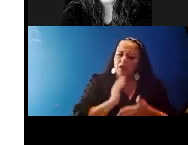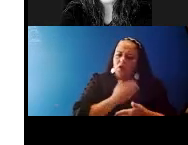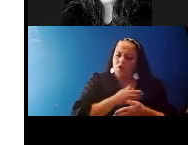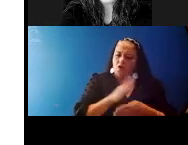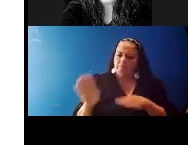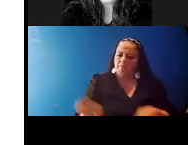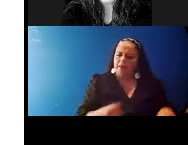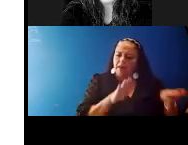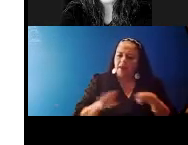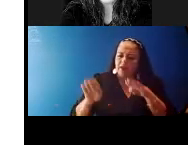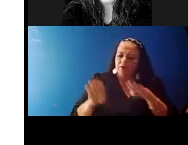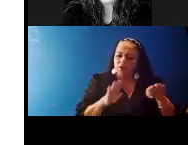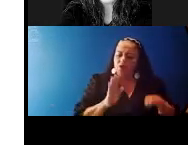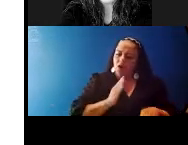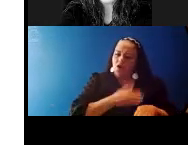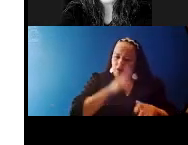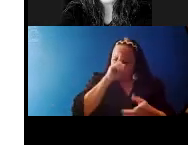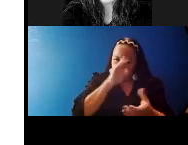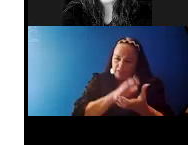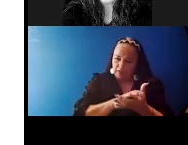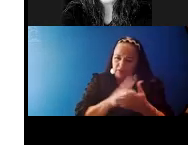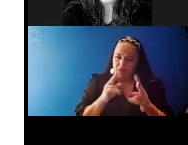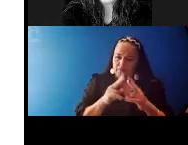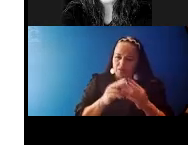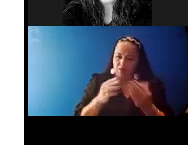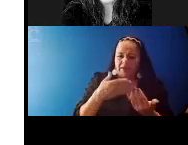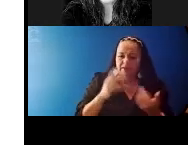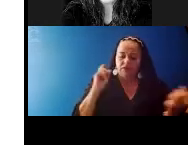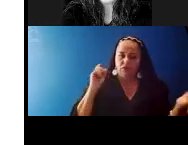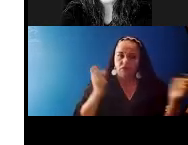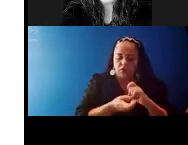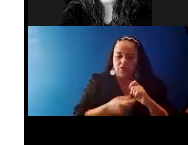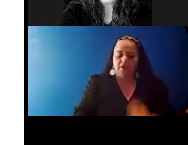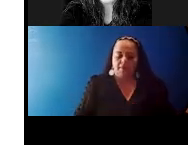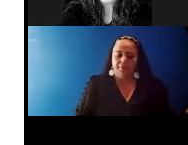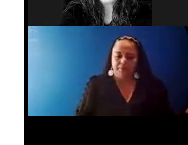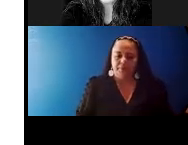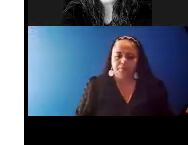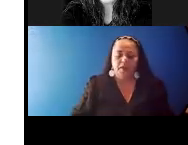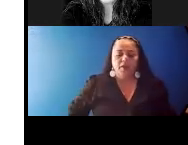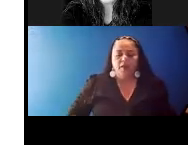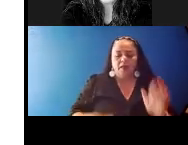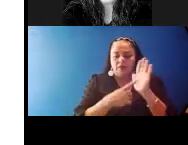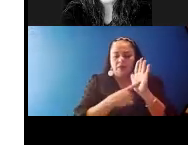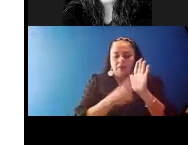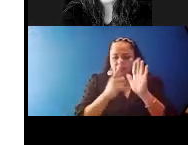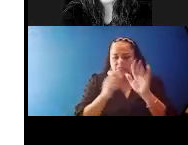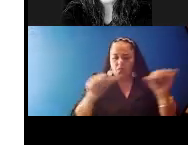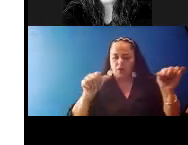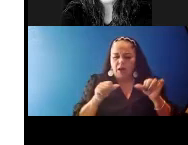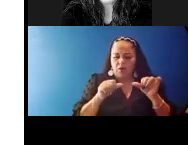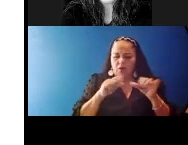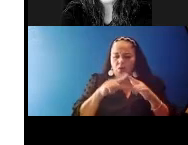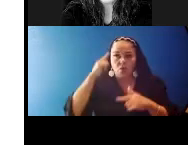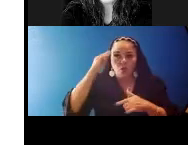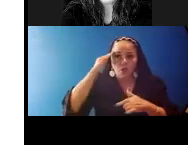beliefs, it's actually very easy to change that, right? So this is kind of the one area of our brain that when you know better, you do better. We